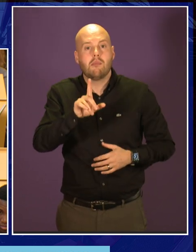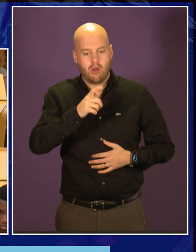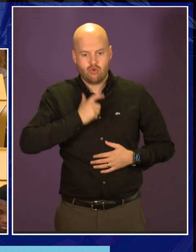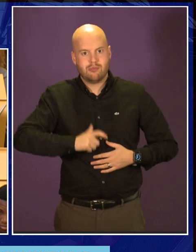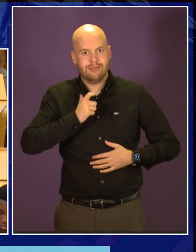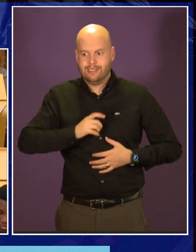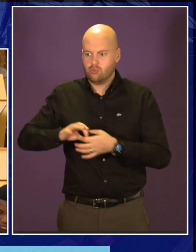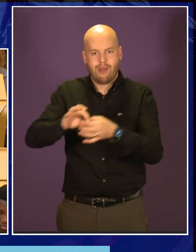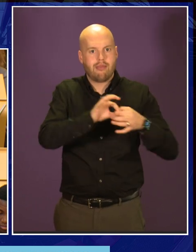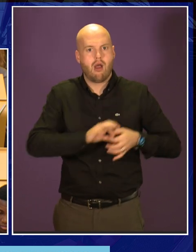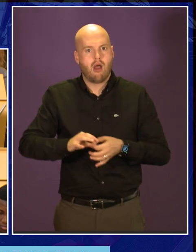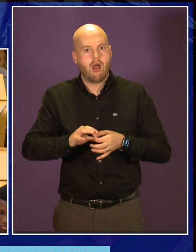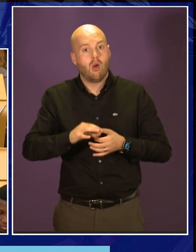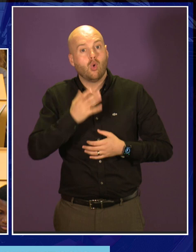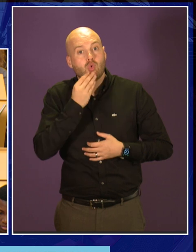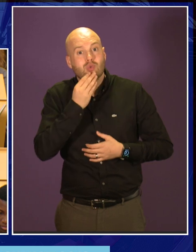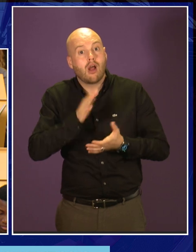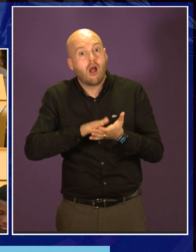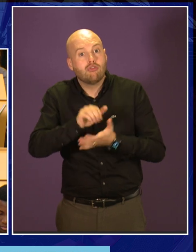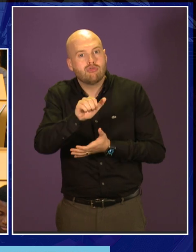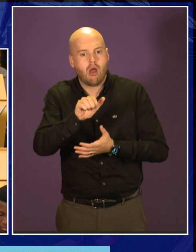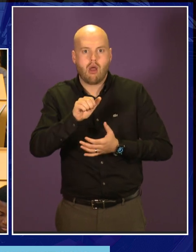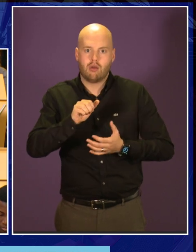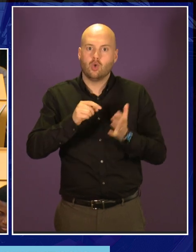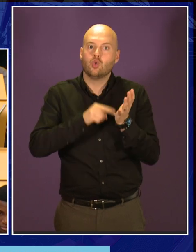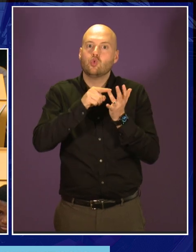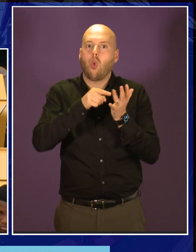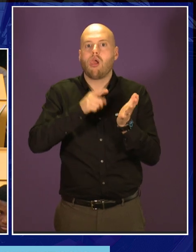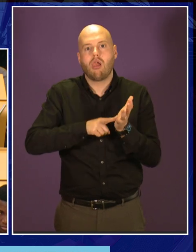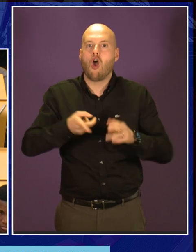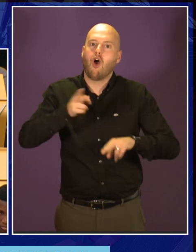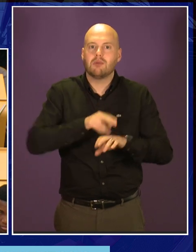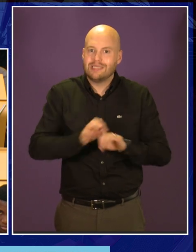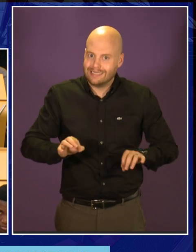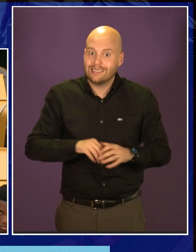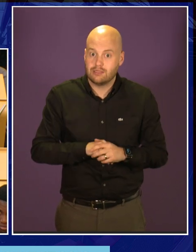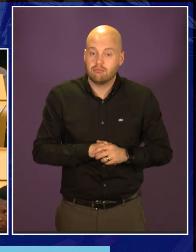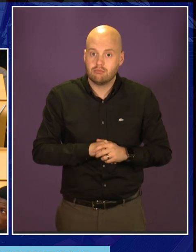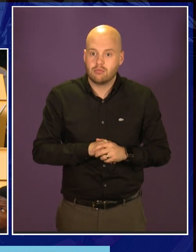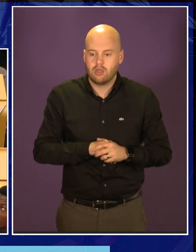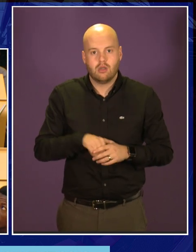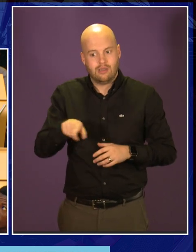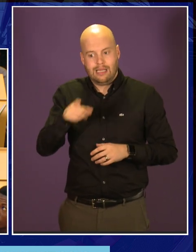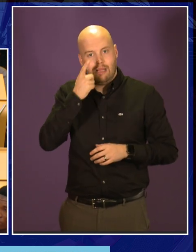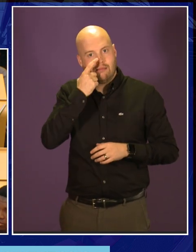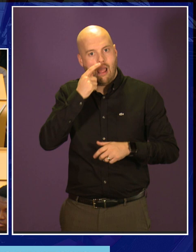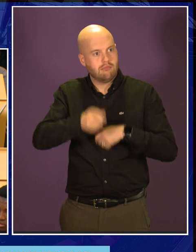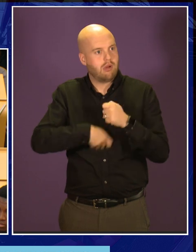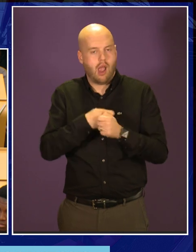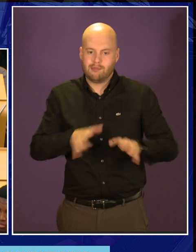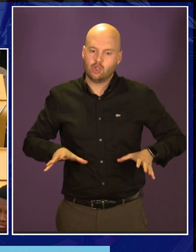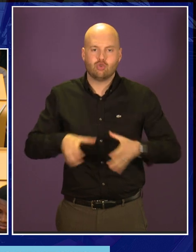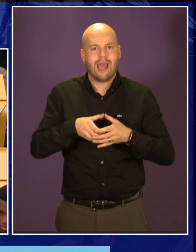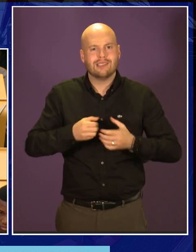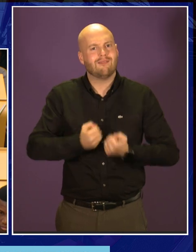drive, use culture as a tool of peace, culture as an economic tool, culture as a uniting force. And I